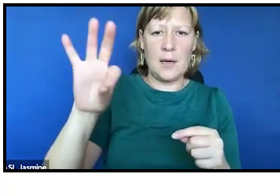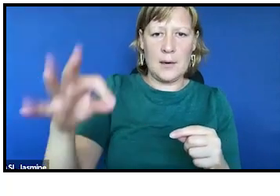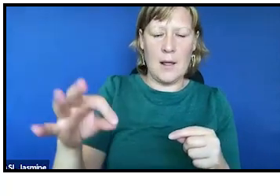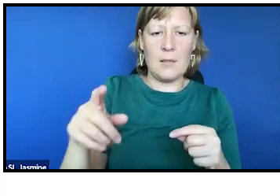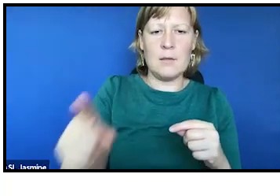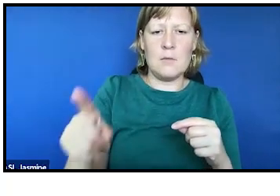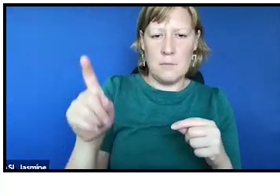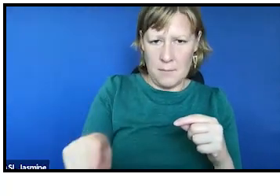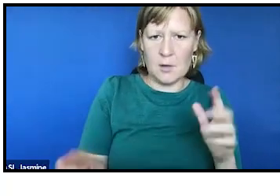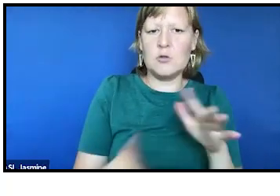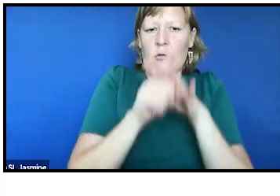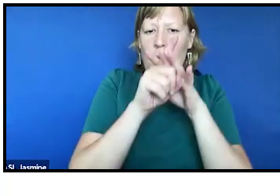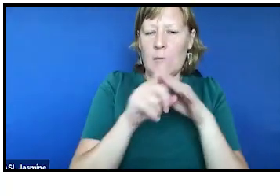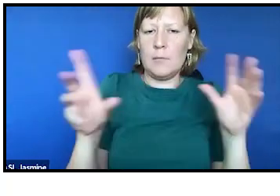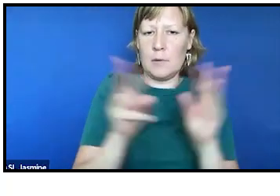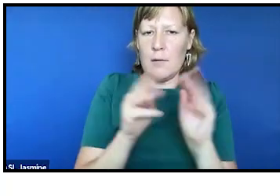if your name is called.